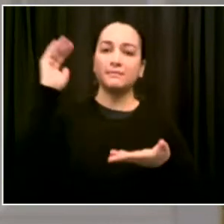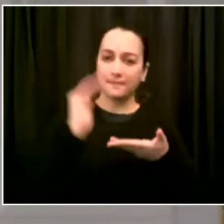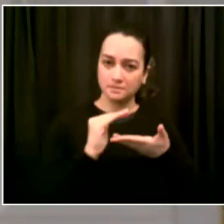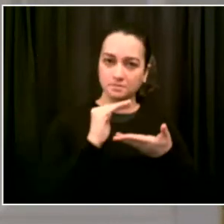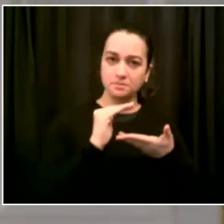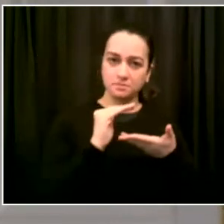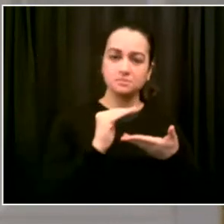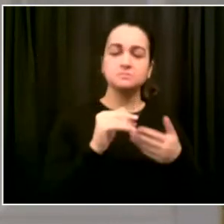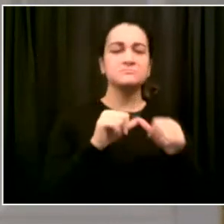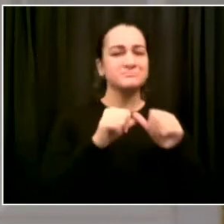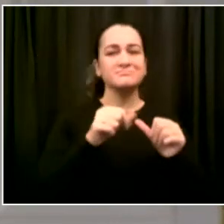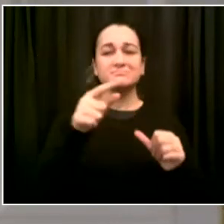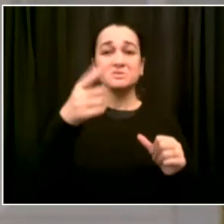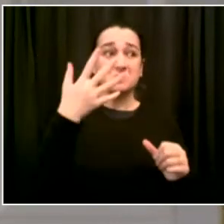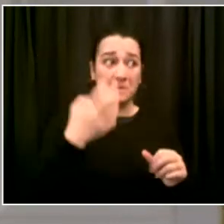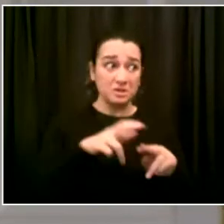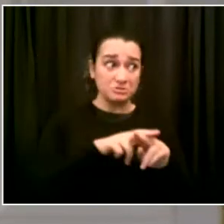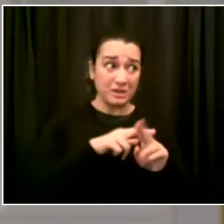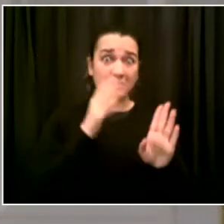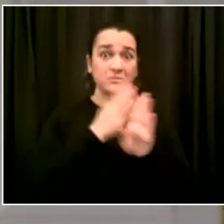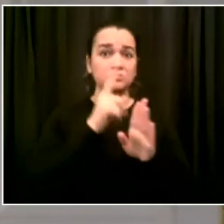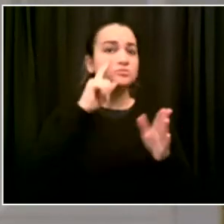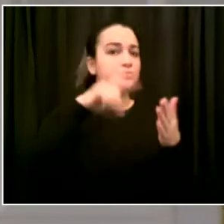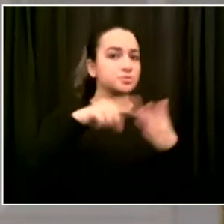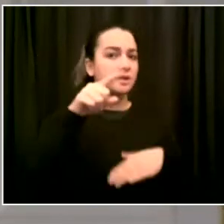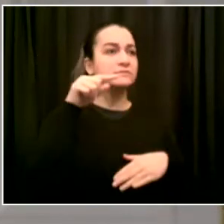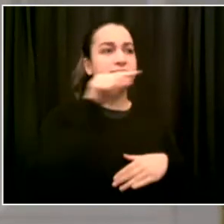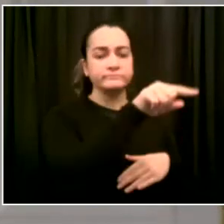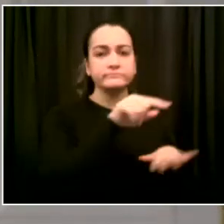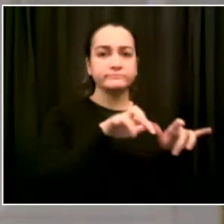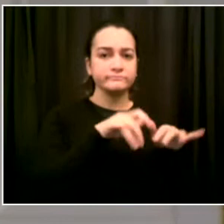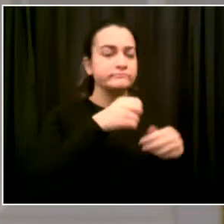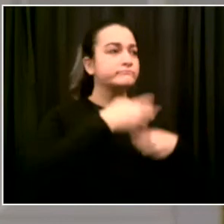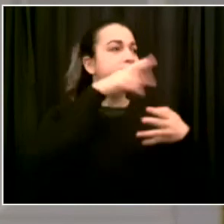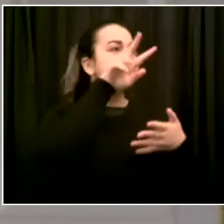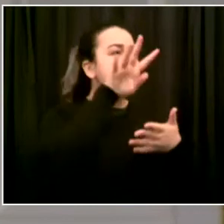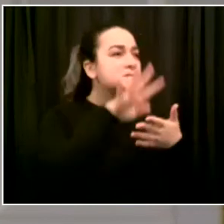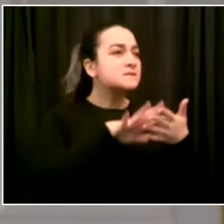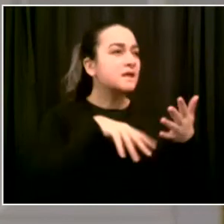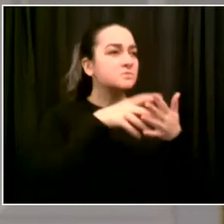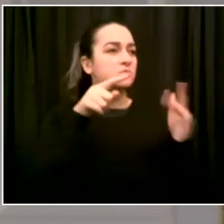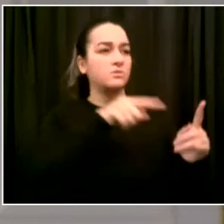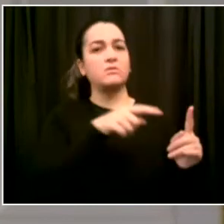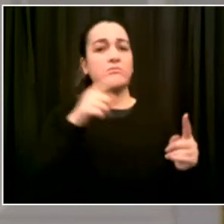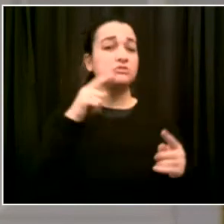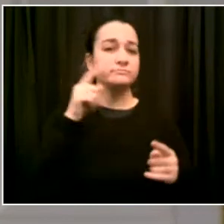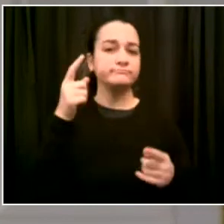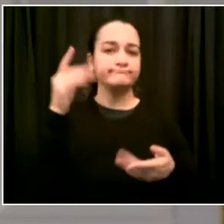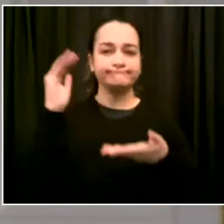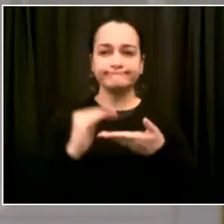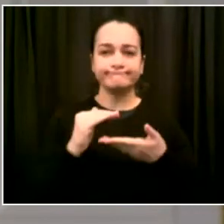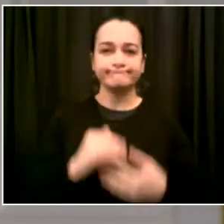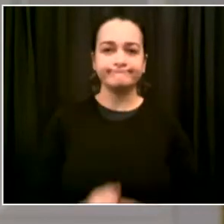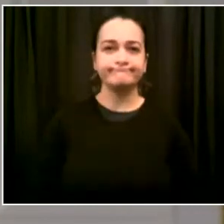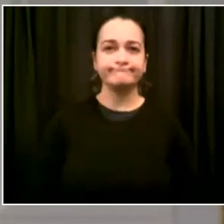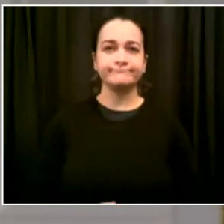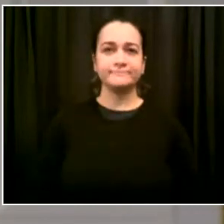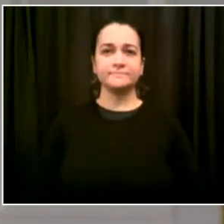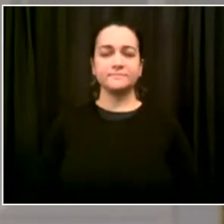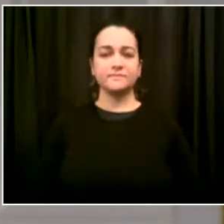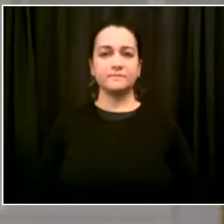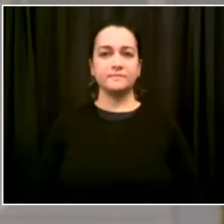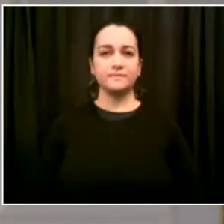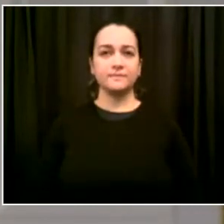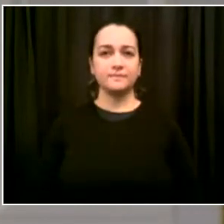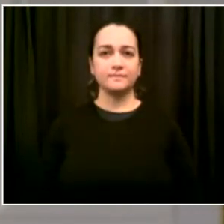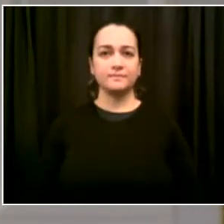And other rail operations from LIRR, Metro North, and New Jersey Transit also are either suspending some services or modifying services,